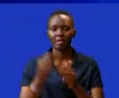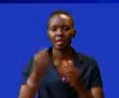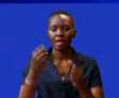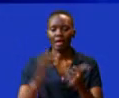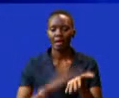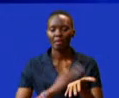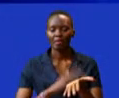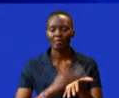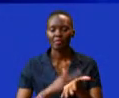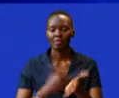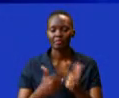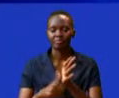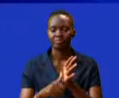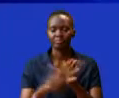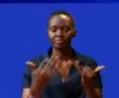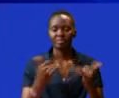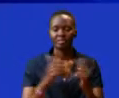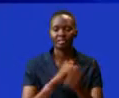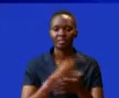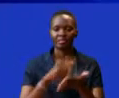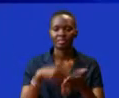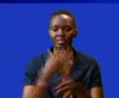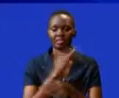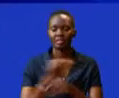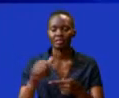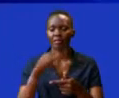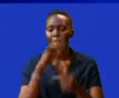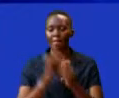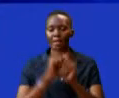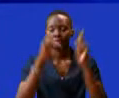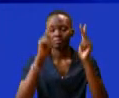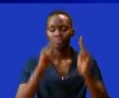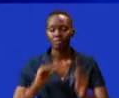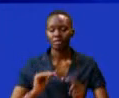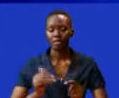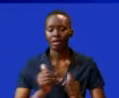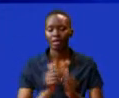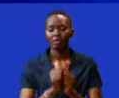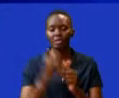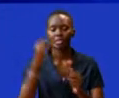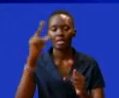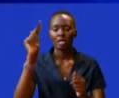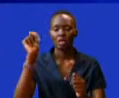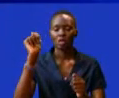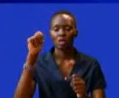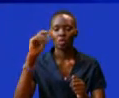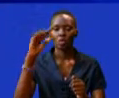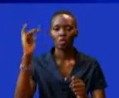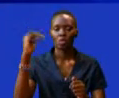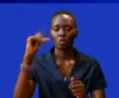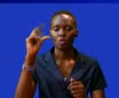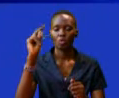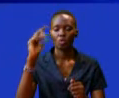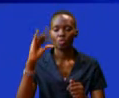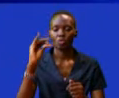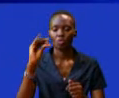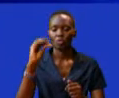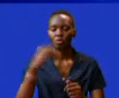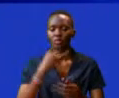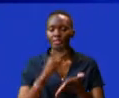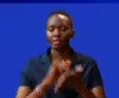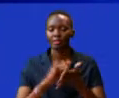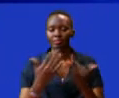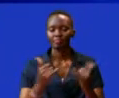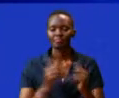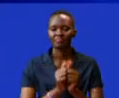kaka inyalo rakruok kodgi. Kwayo ma kamaendi ogol kod gavana e kaunti ma Kisumu ngire Peter Nyang'nyong'o mane wacho ni e kinde niendi ma kauntis ma Kaluo